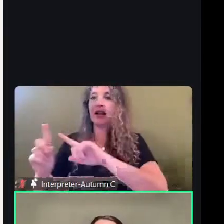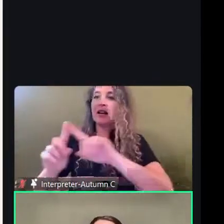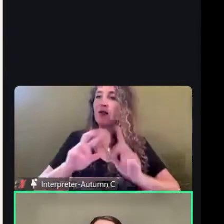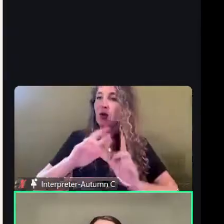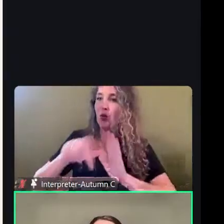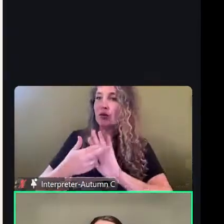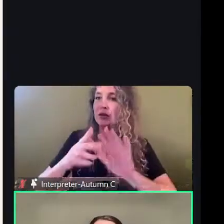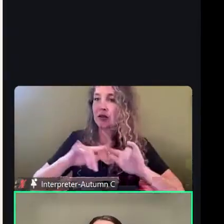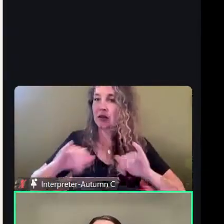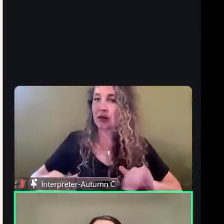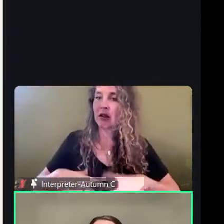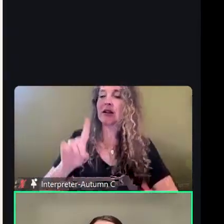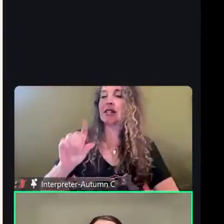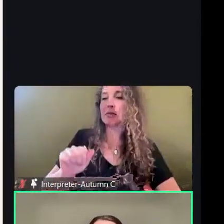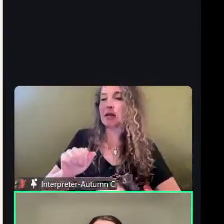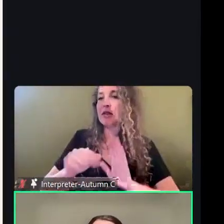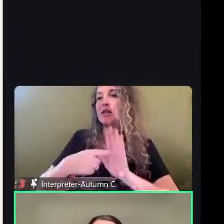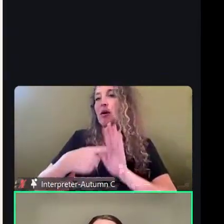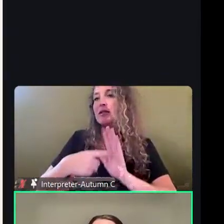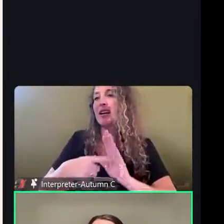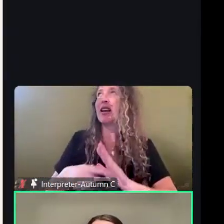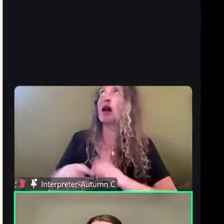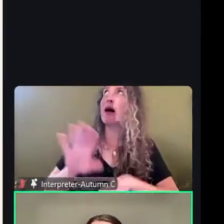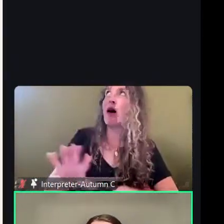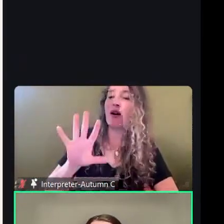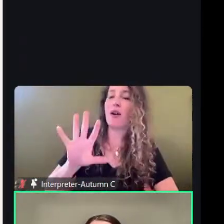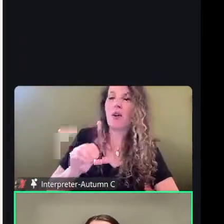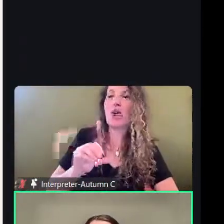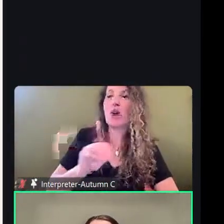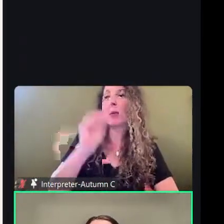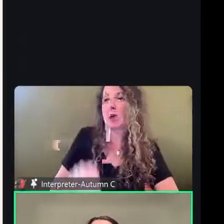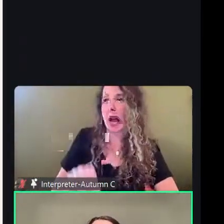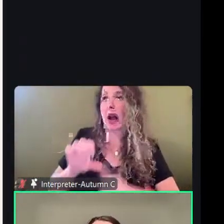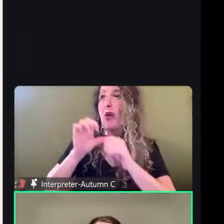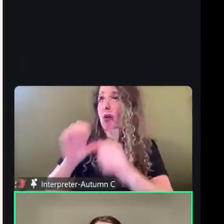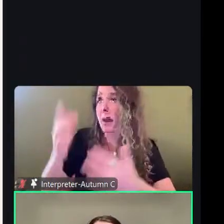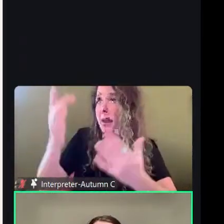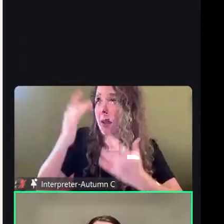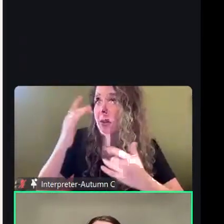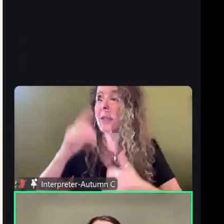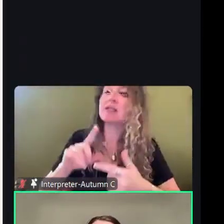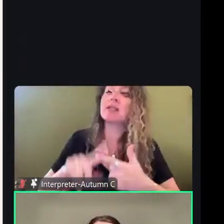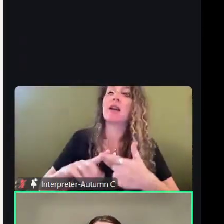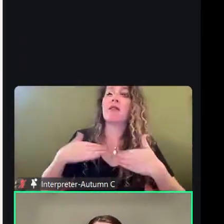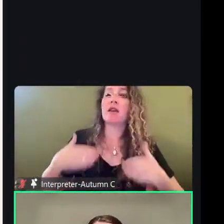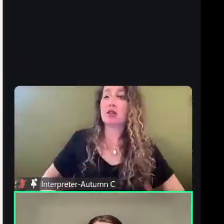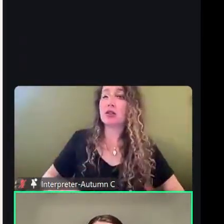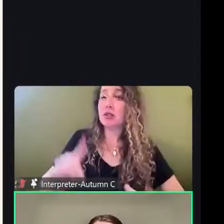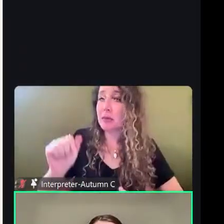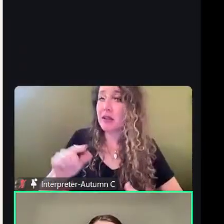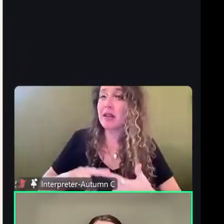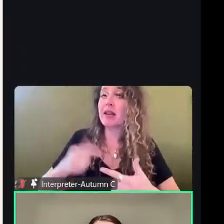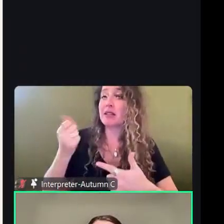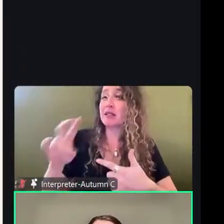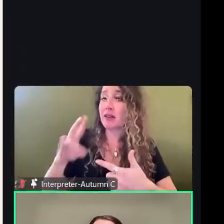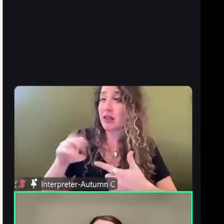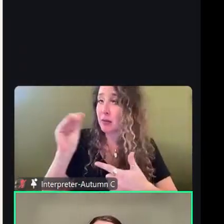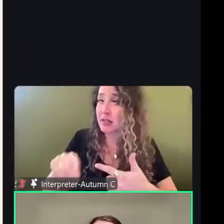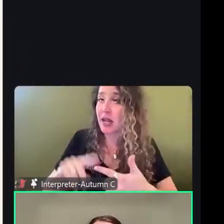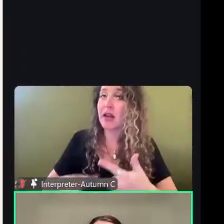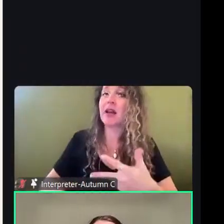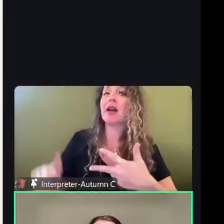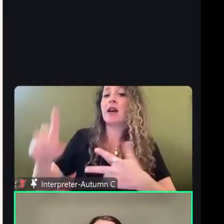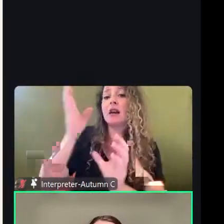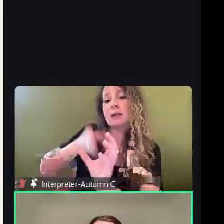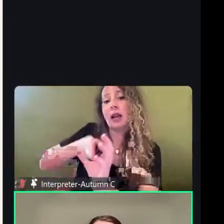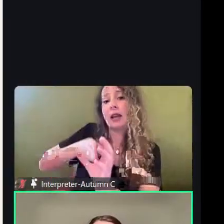represented most commonly was almost 50% chronic illness. Physical disabilities represented 17% of disabilities,